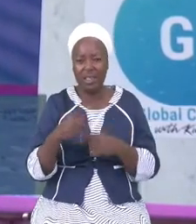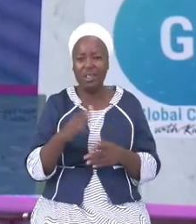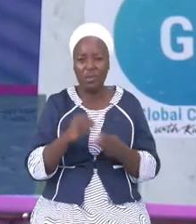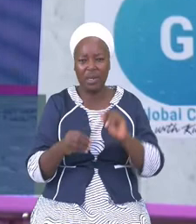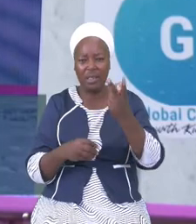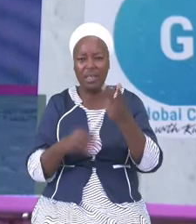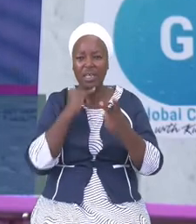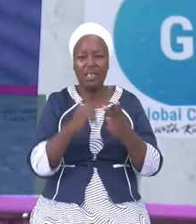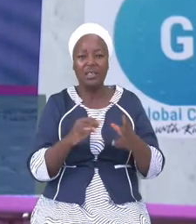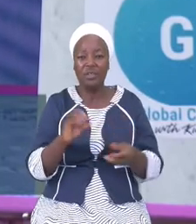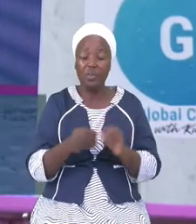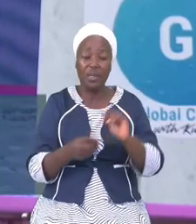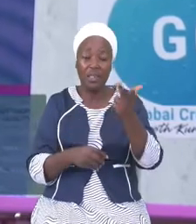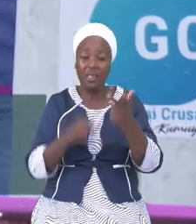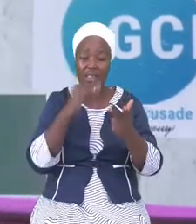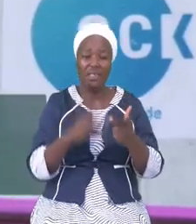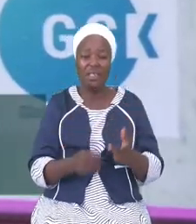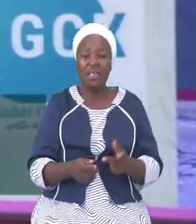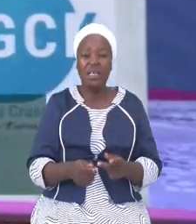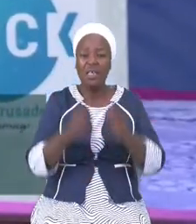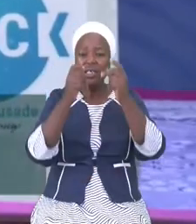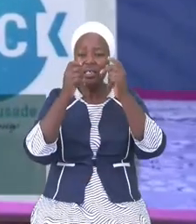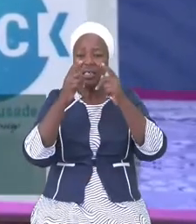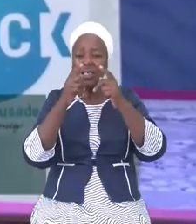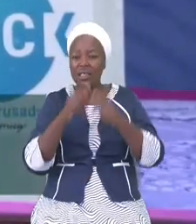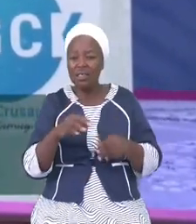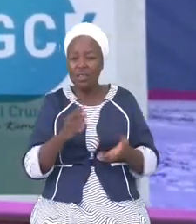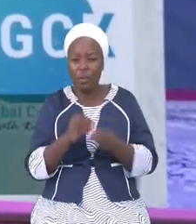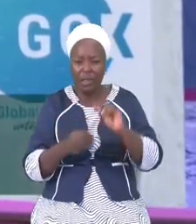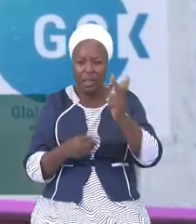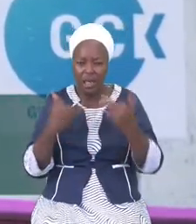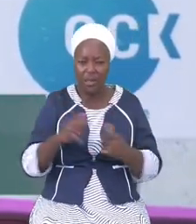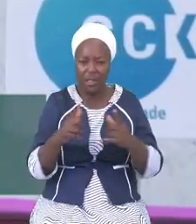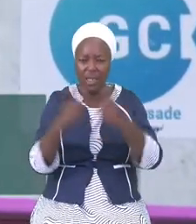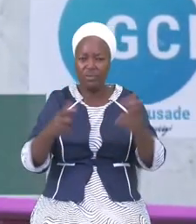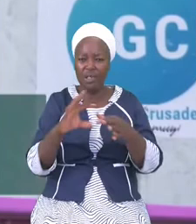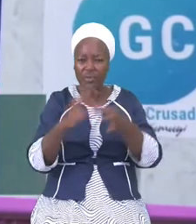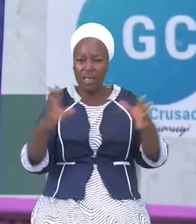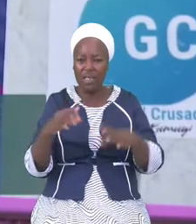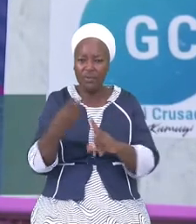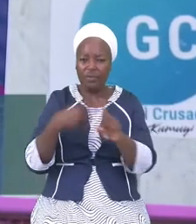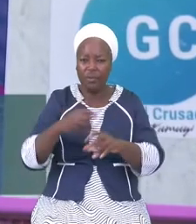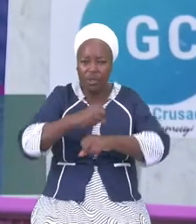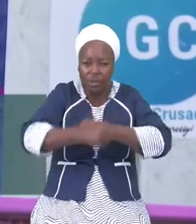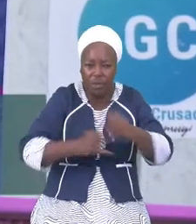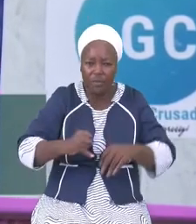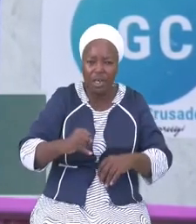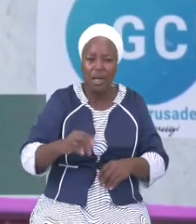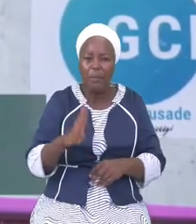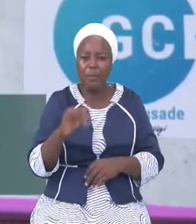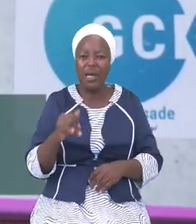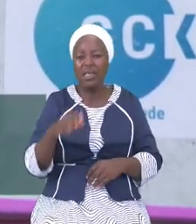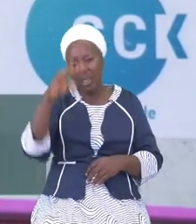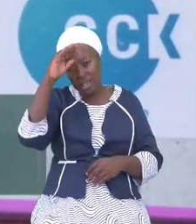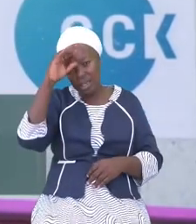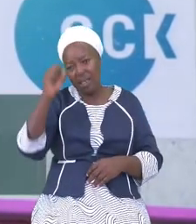release from suffering. What a change came in the life of Jonah. He was